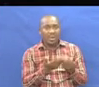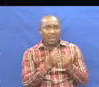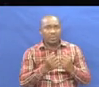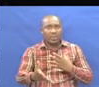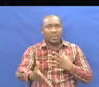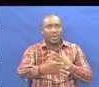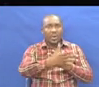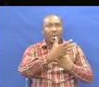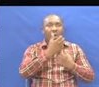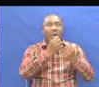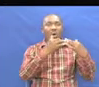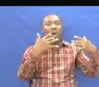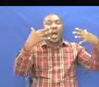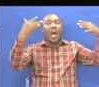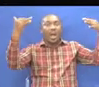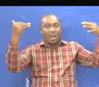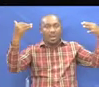occur in the atmosphere?